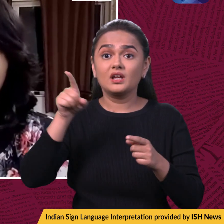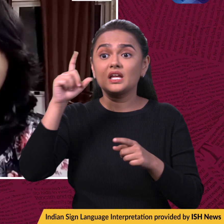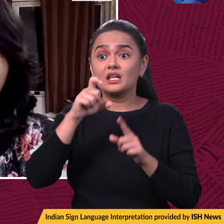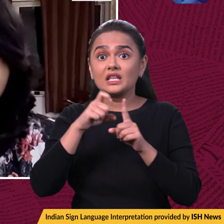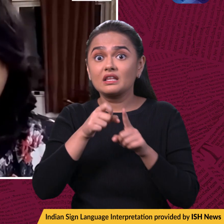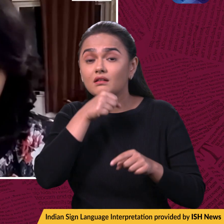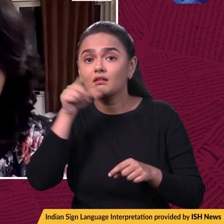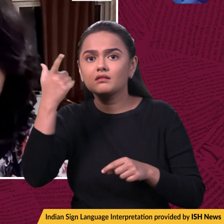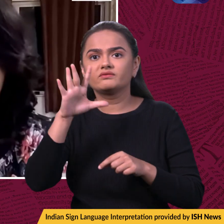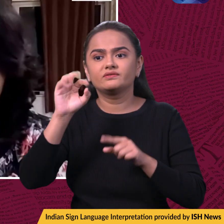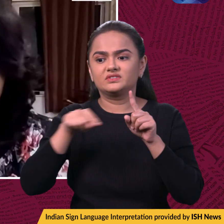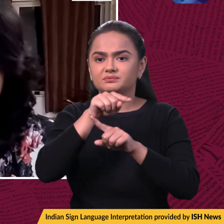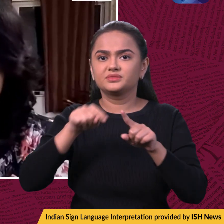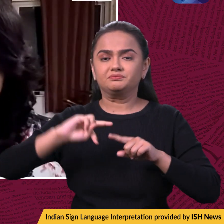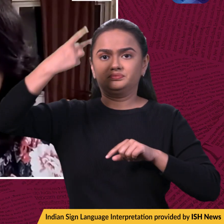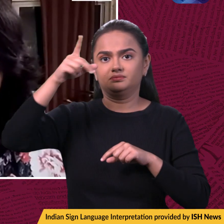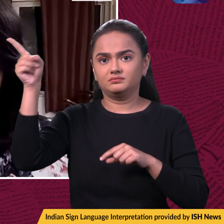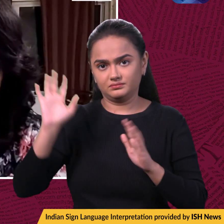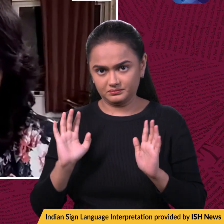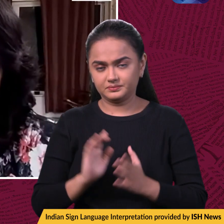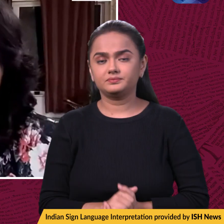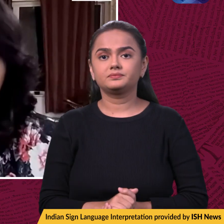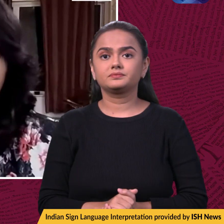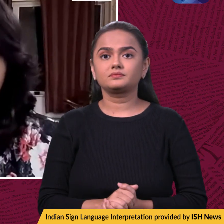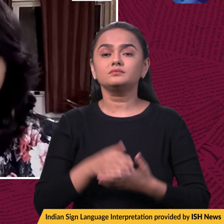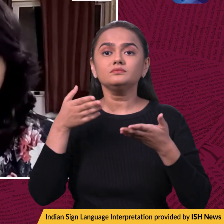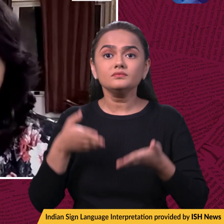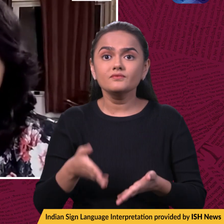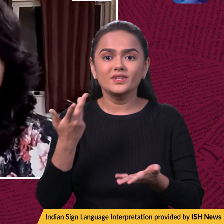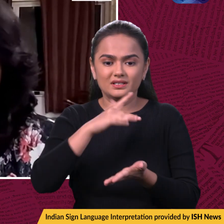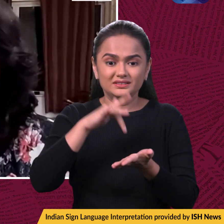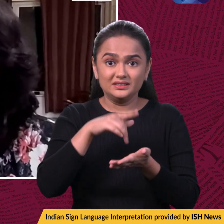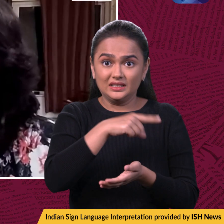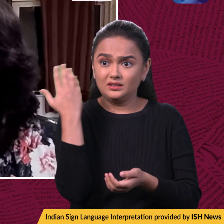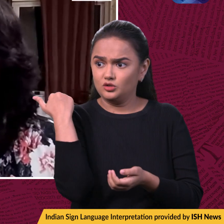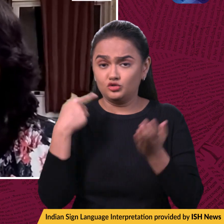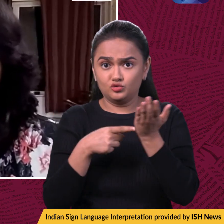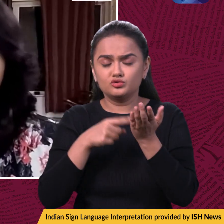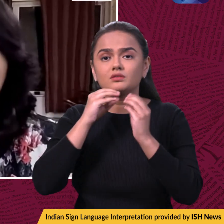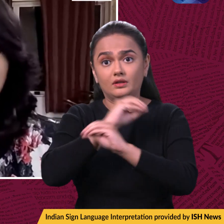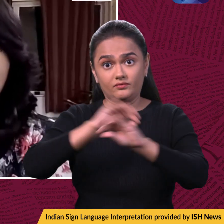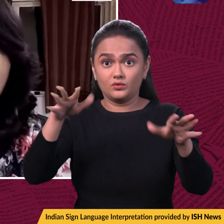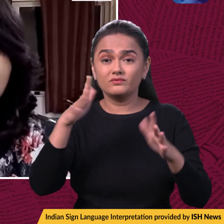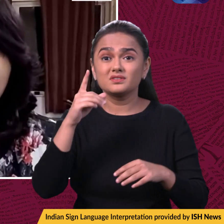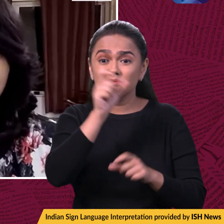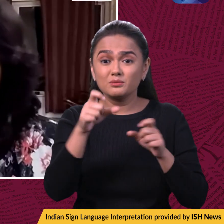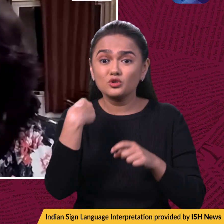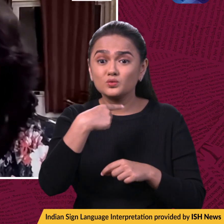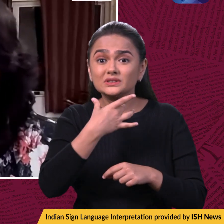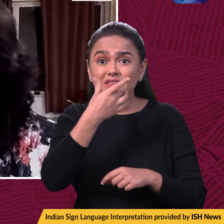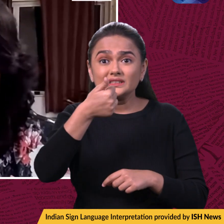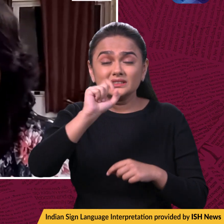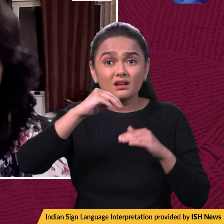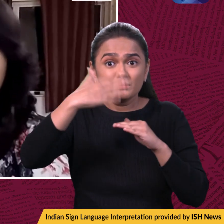witnessed a 50% rise. Meanwhile, the centre on Tuesday informed that people above the age